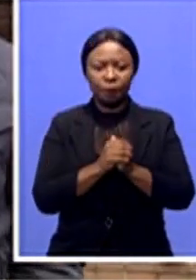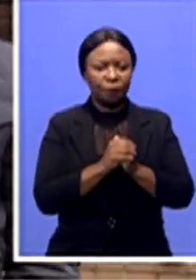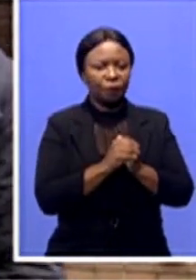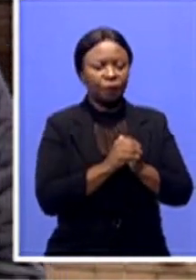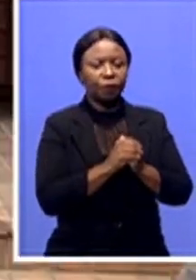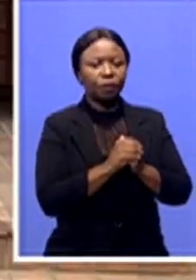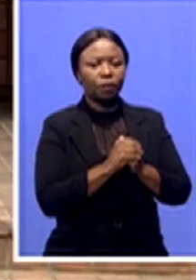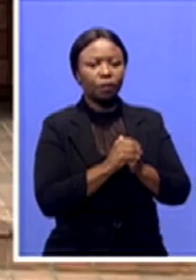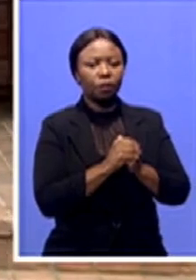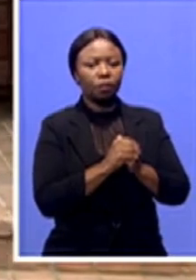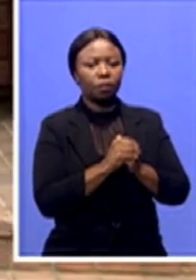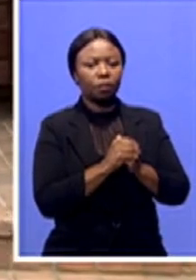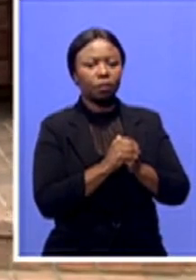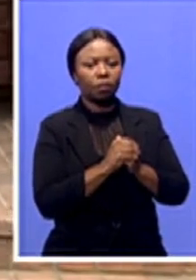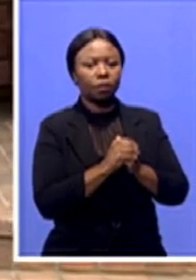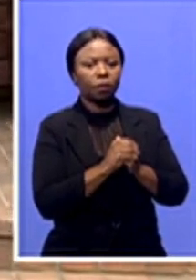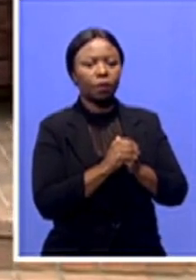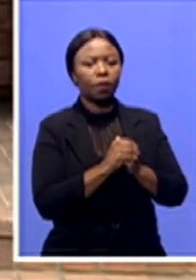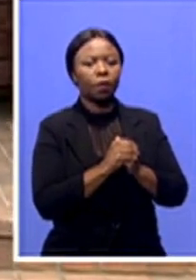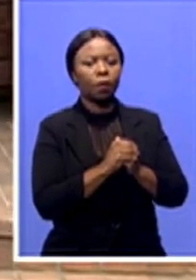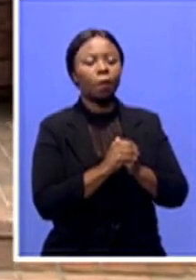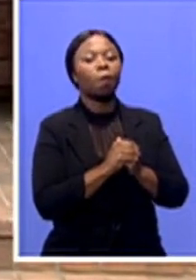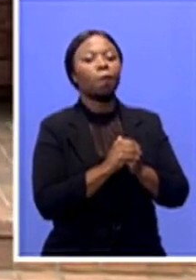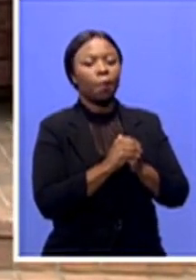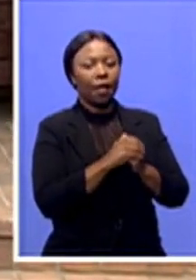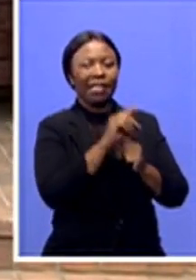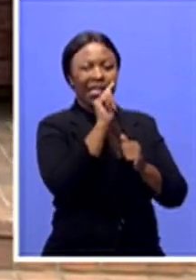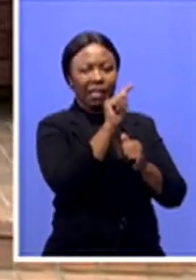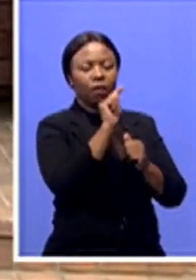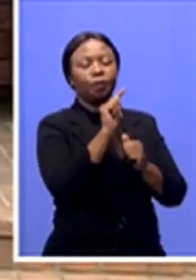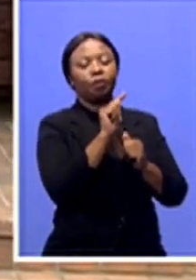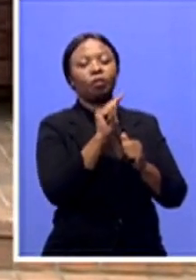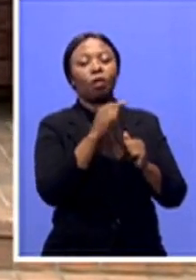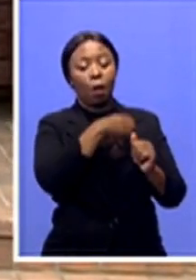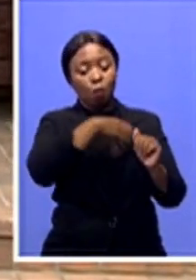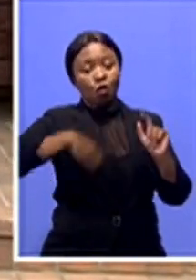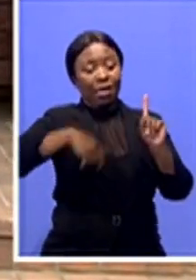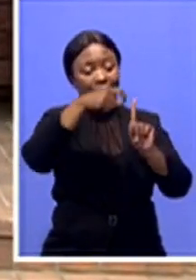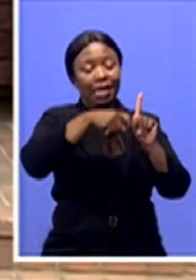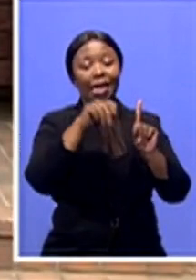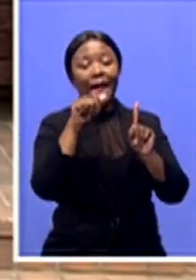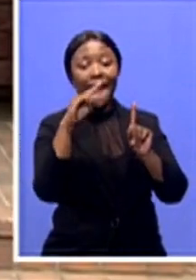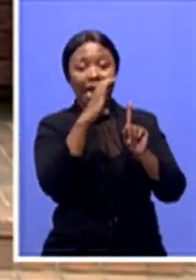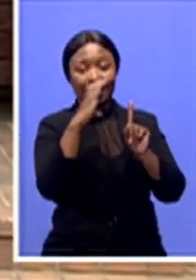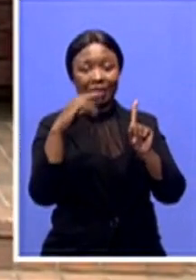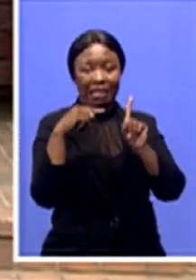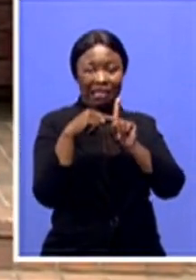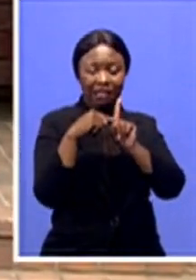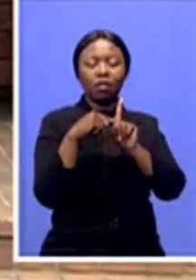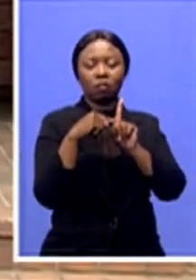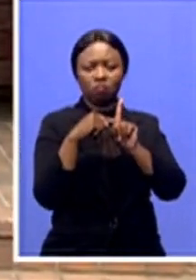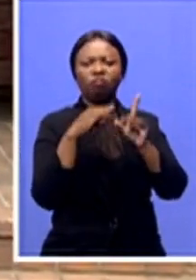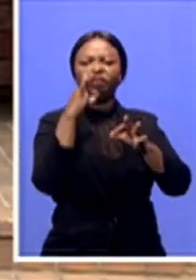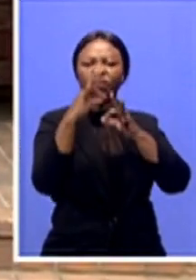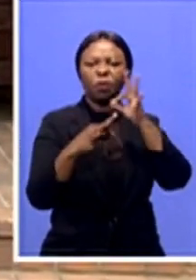The biggest takeaway they played was essentially the president of the ANC speaking on the outcomes of the Constitutional Court this afternoon on that